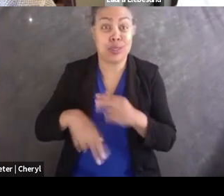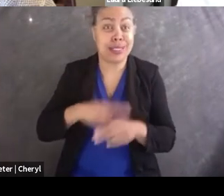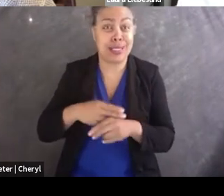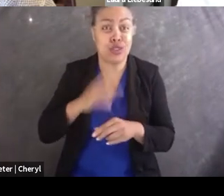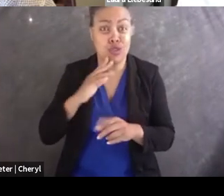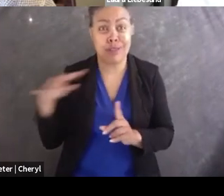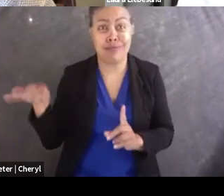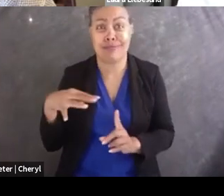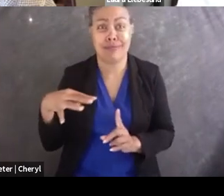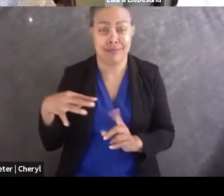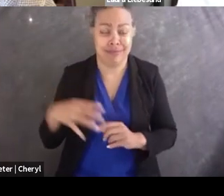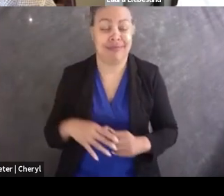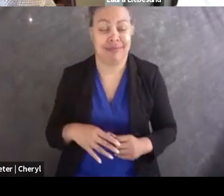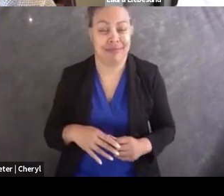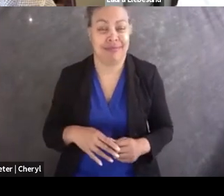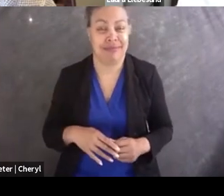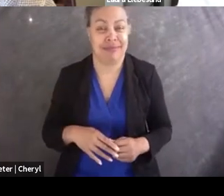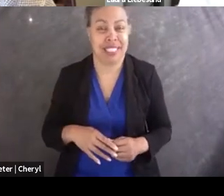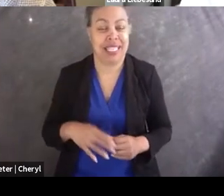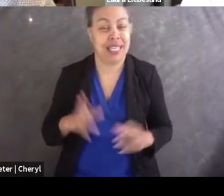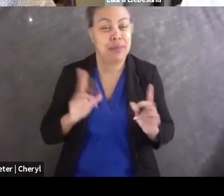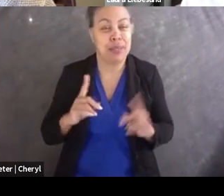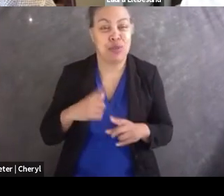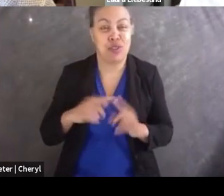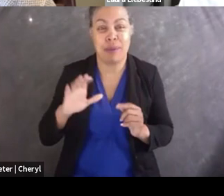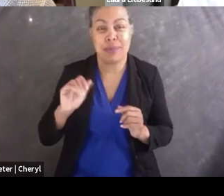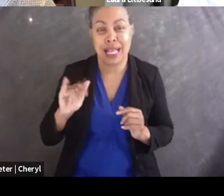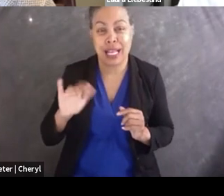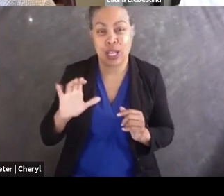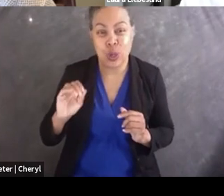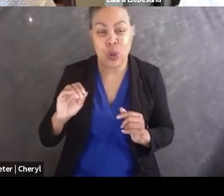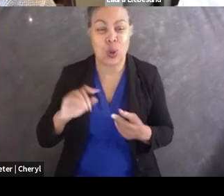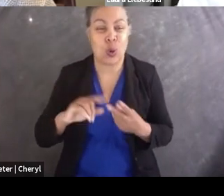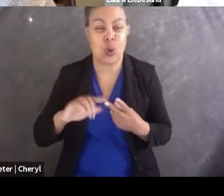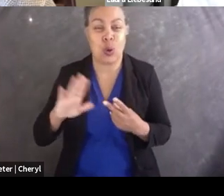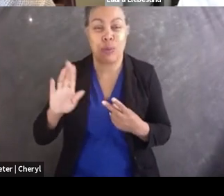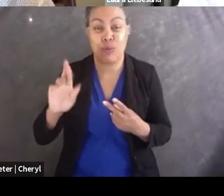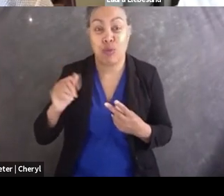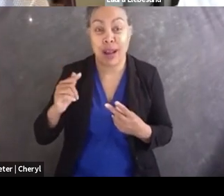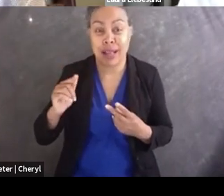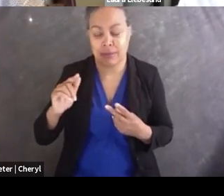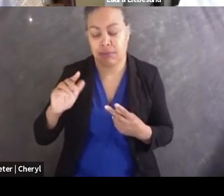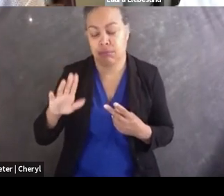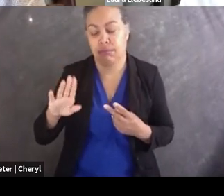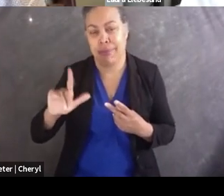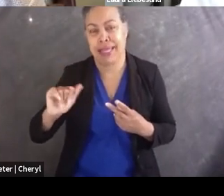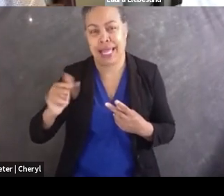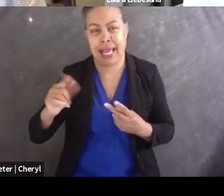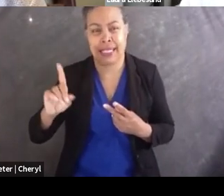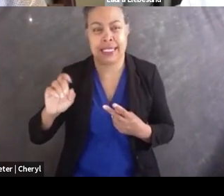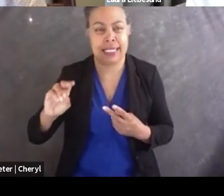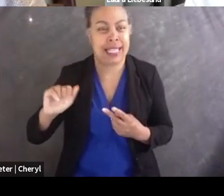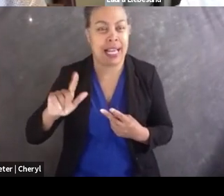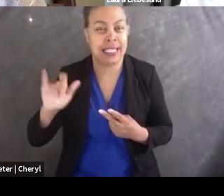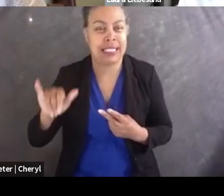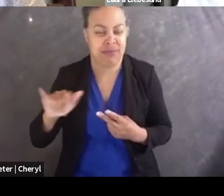media attention. Folks at Calico and Black & Alley also were offering pouches. But just